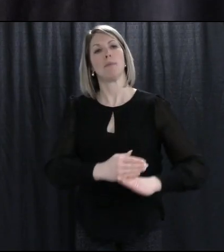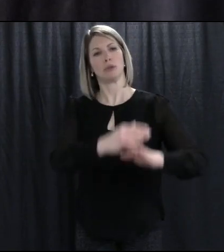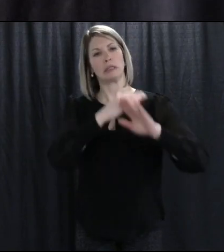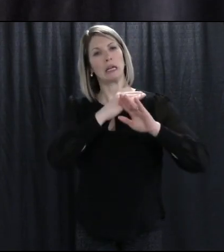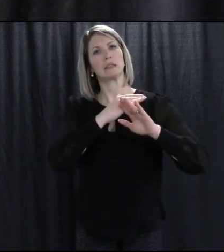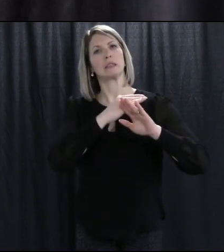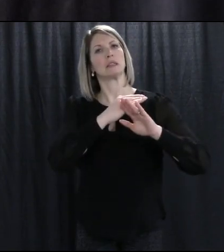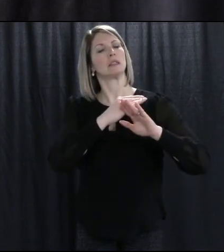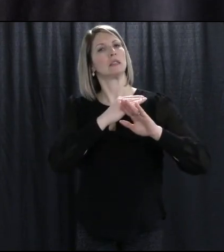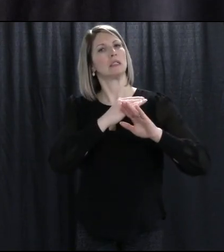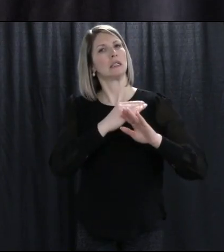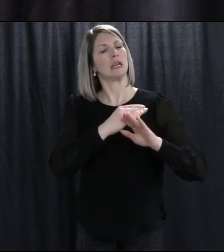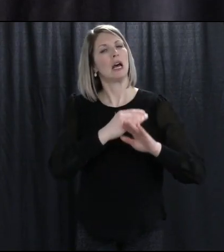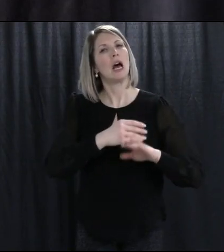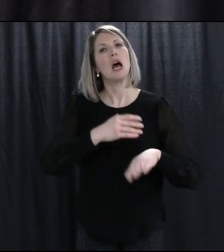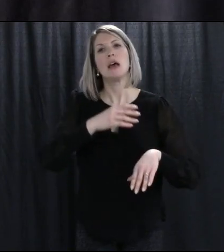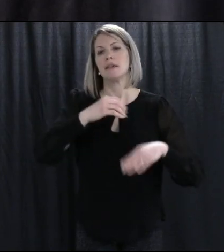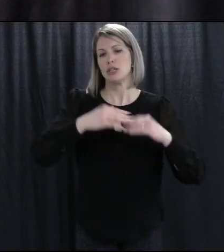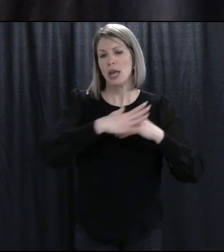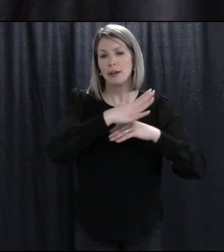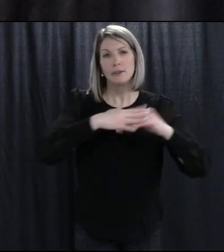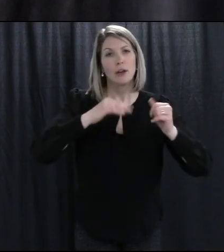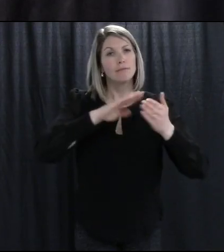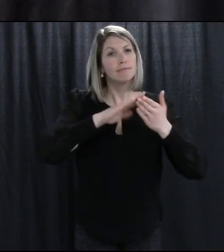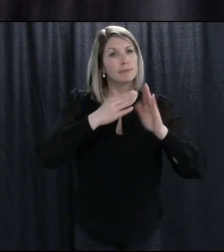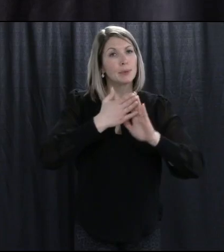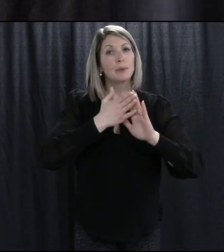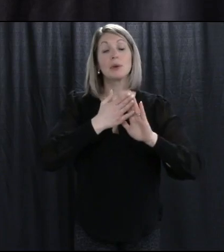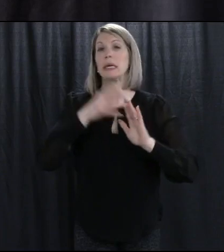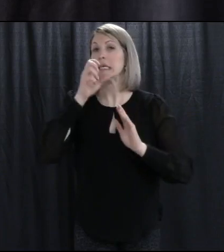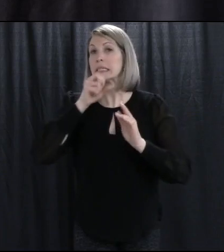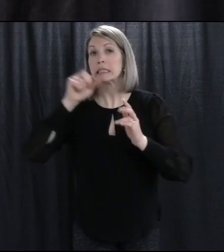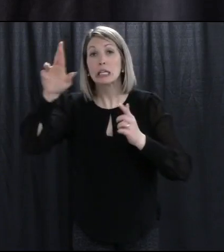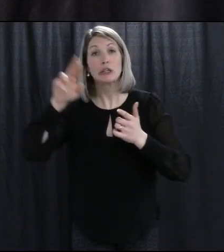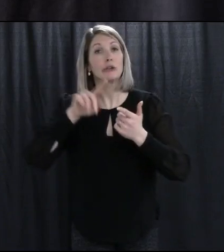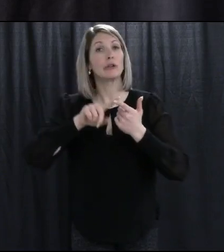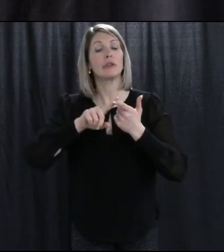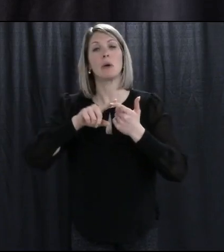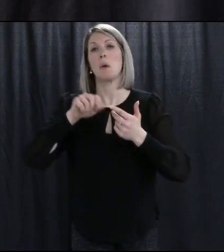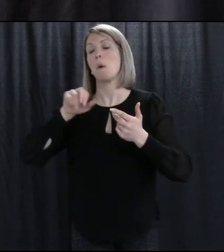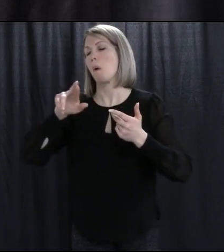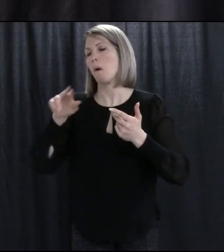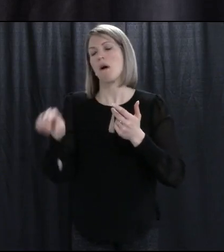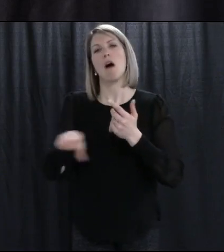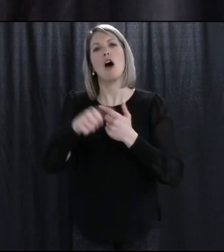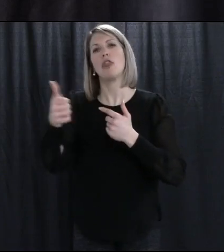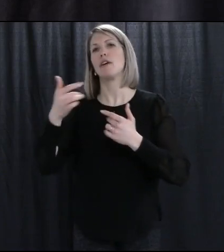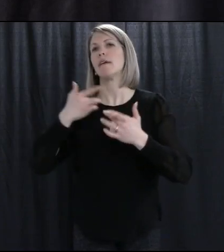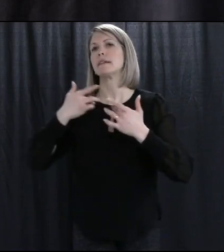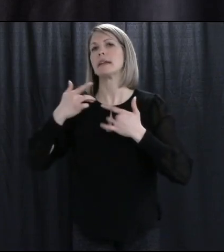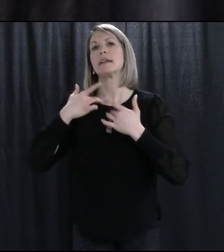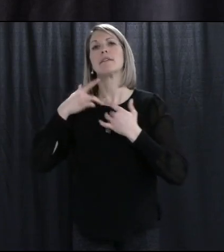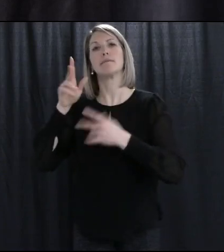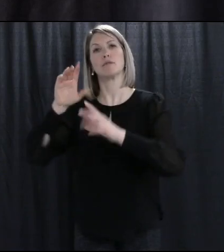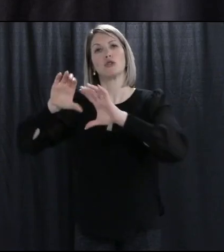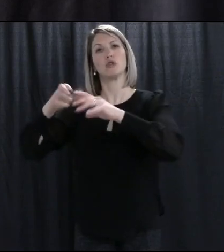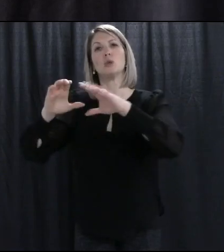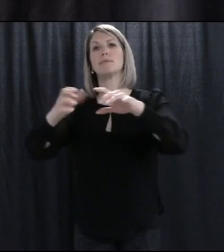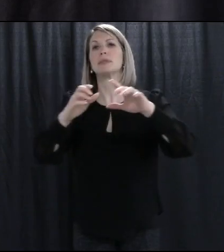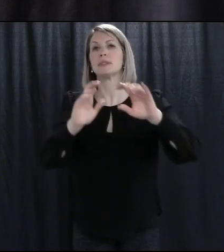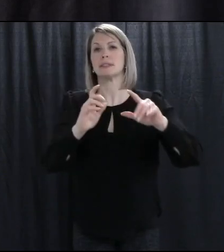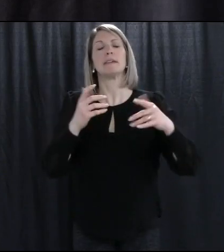vulnerable populations, be they Indigenous or seniors on the island or wherever. And they are, as Dr. Fitzgerald